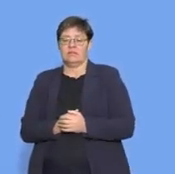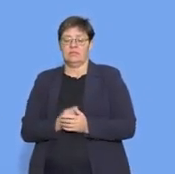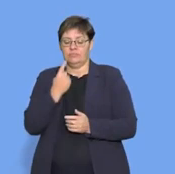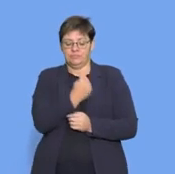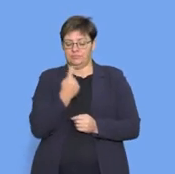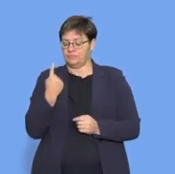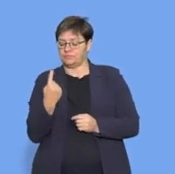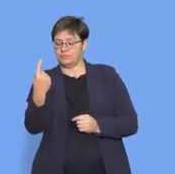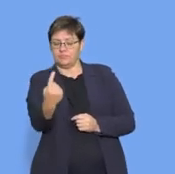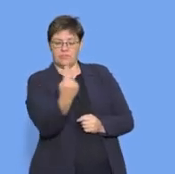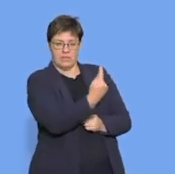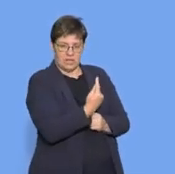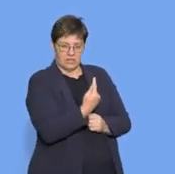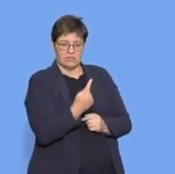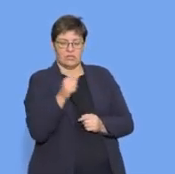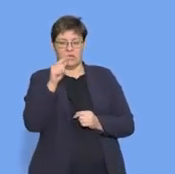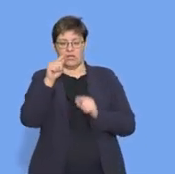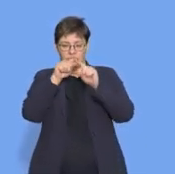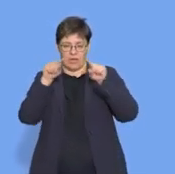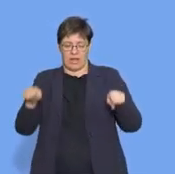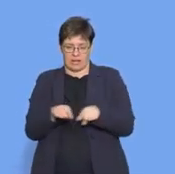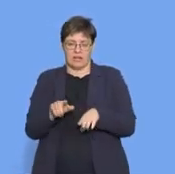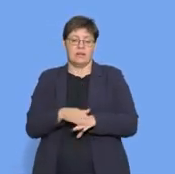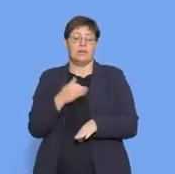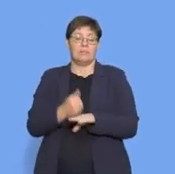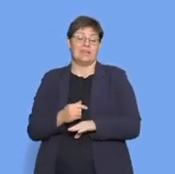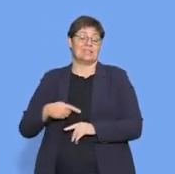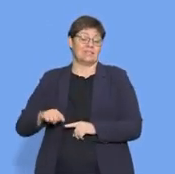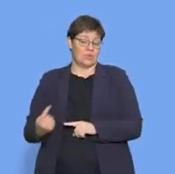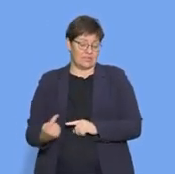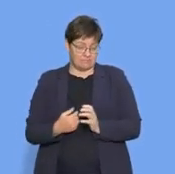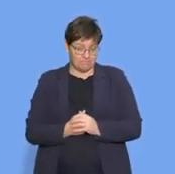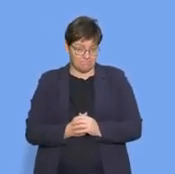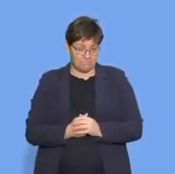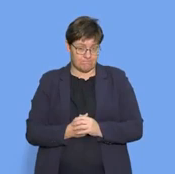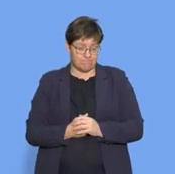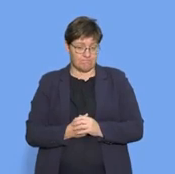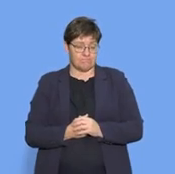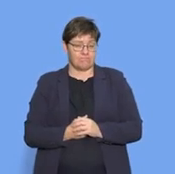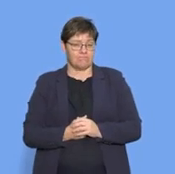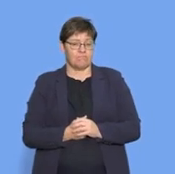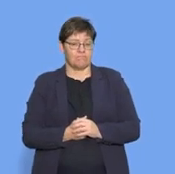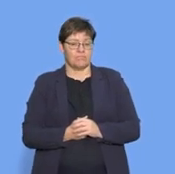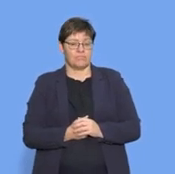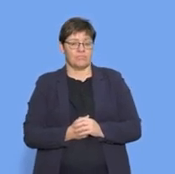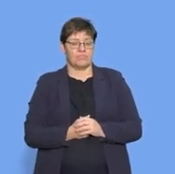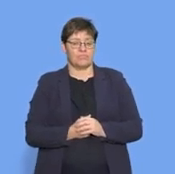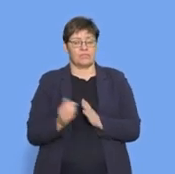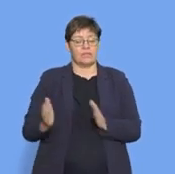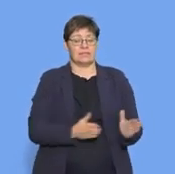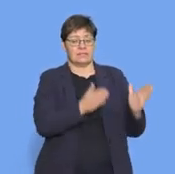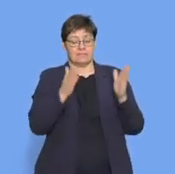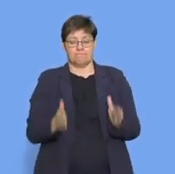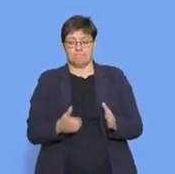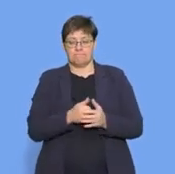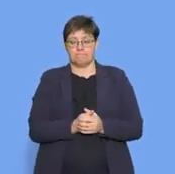with the area of each of the 4 triangles that make up the rest of this pyramid. Great, everyone, let's go